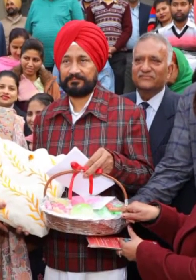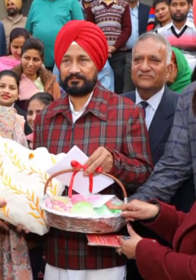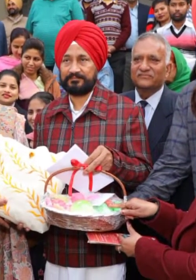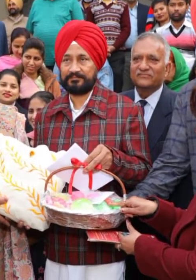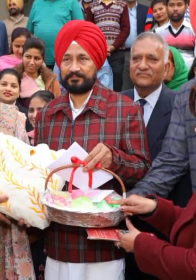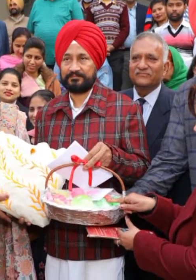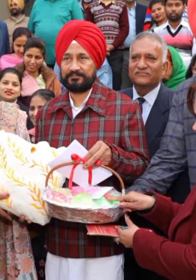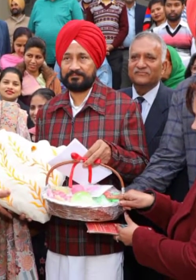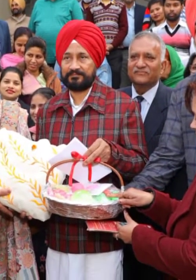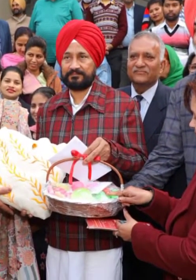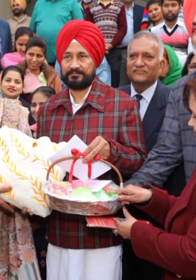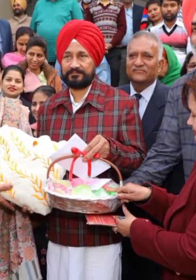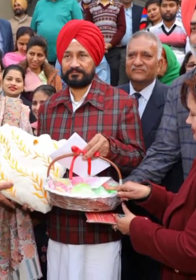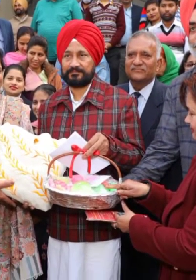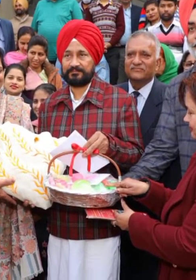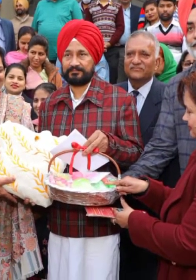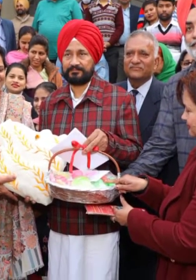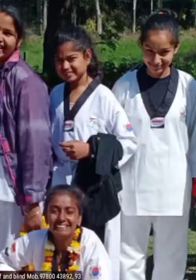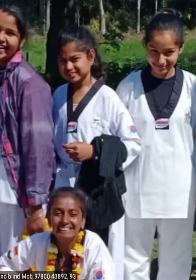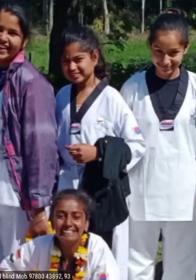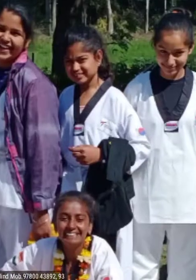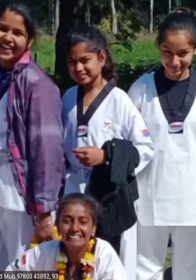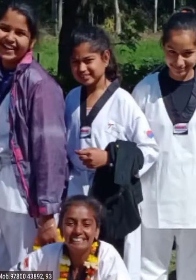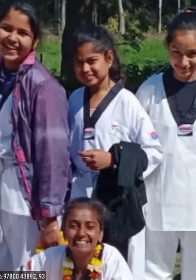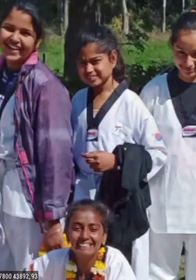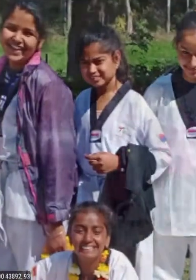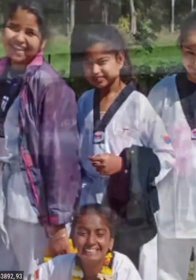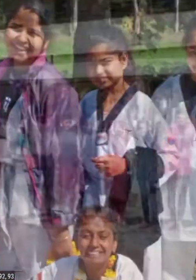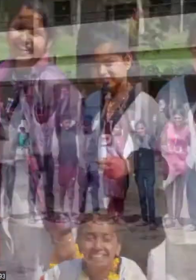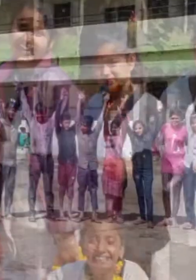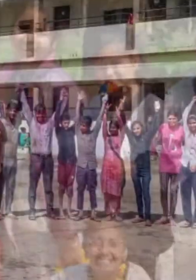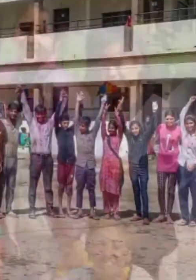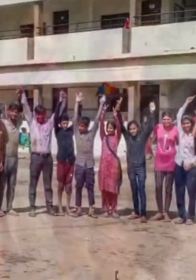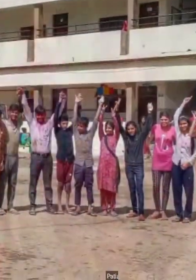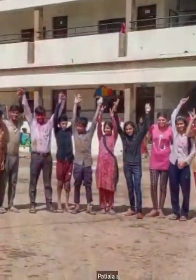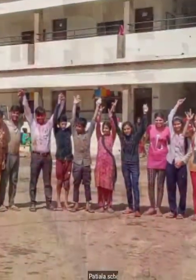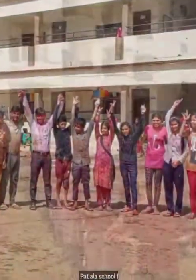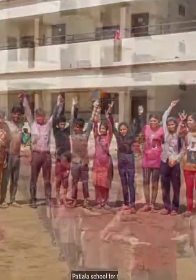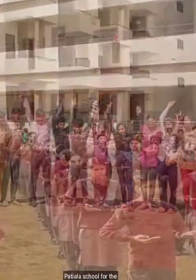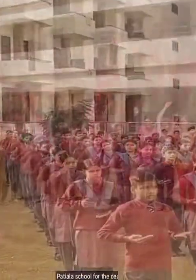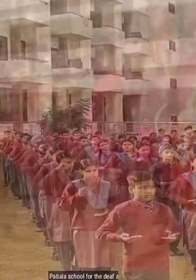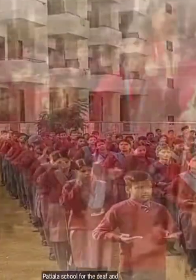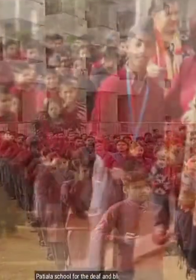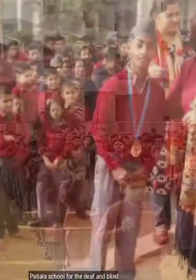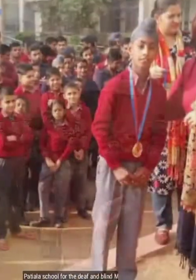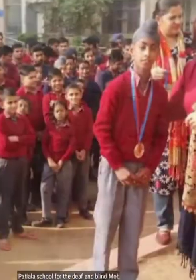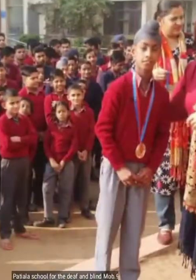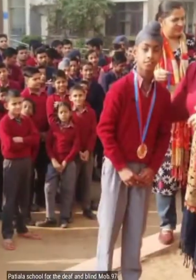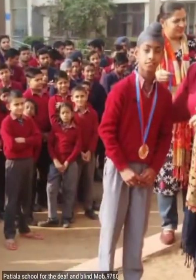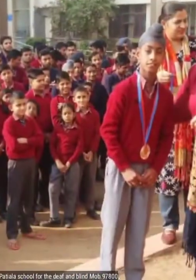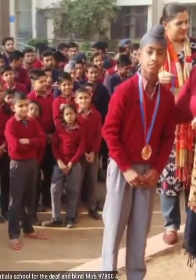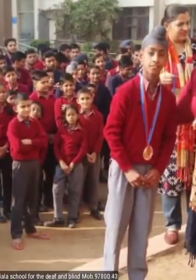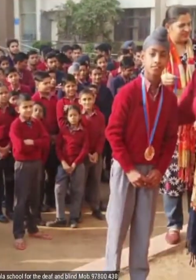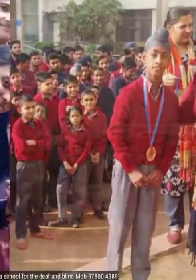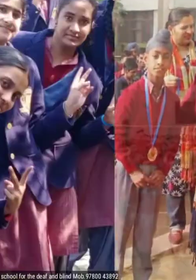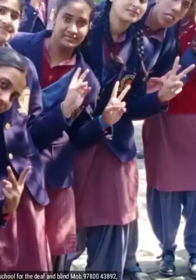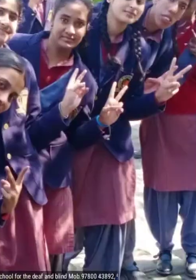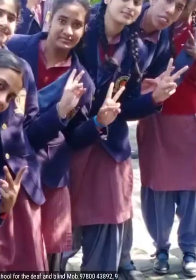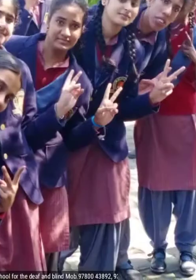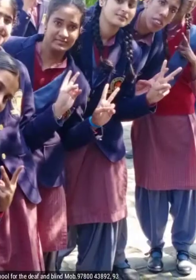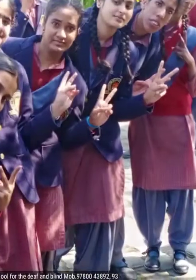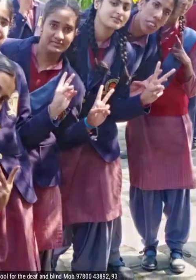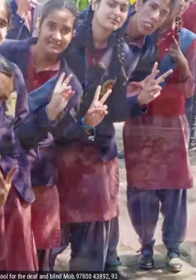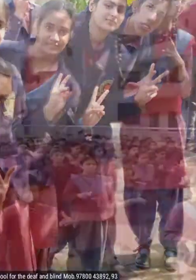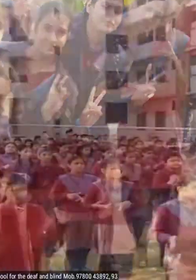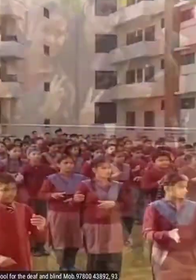hallmark of this society is that these schools, right since its inception, are totally